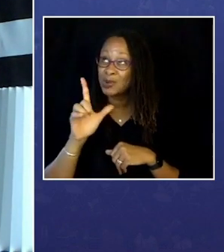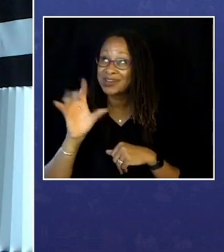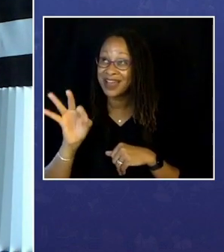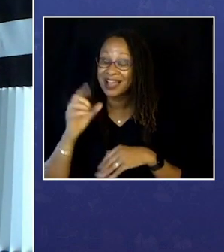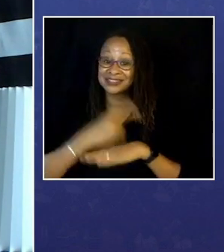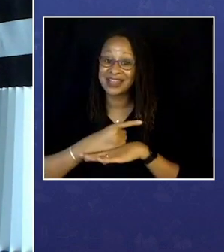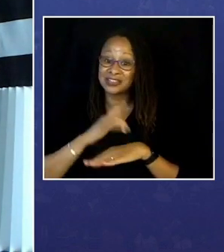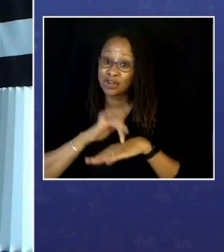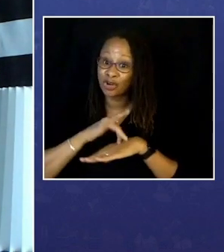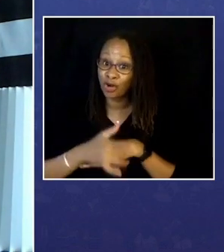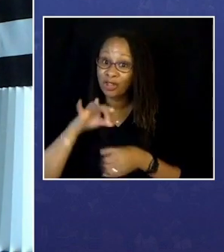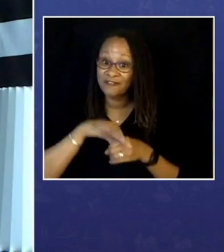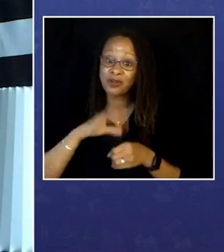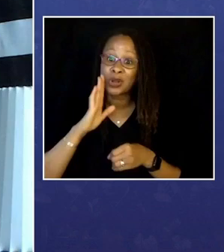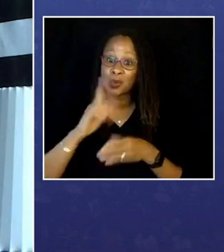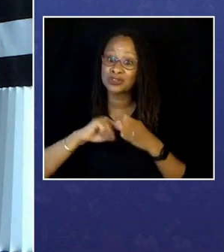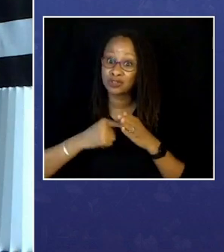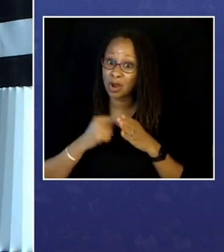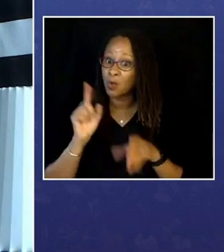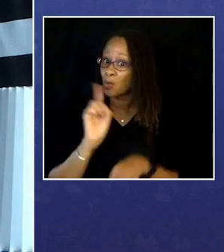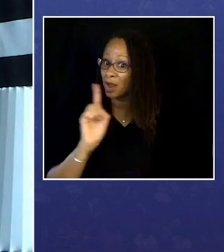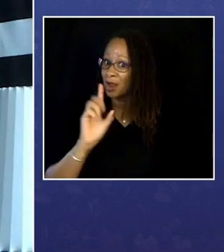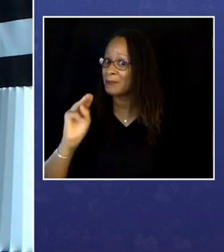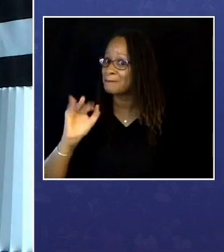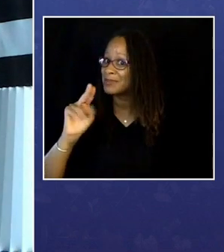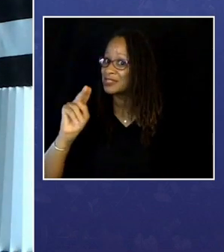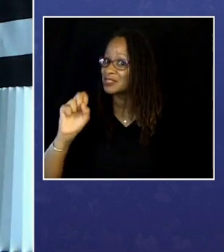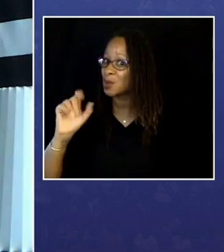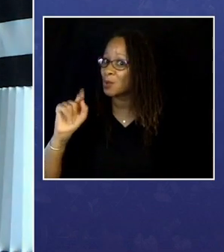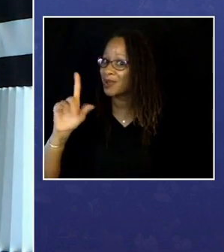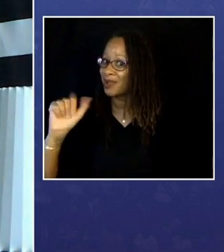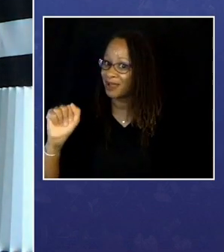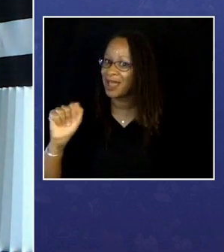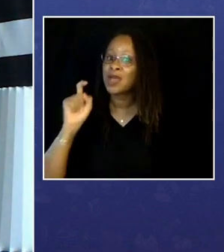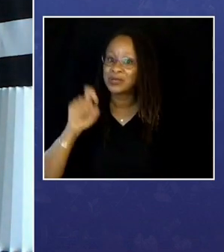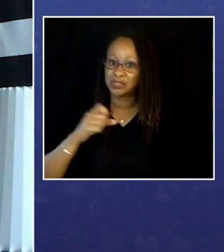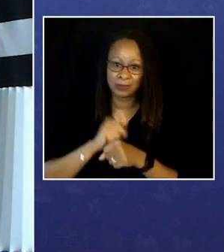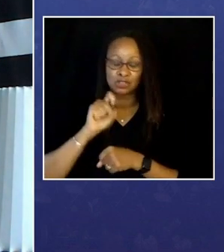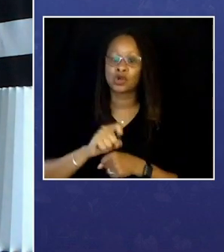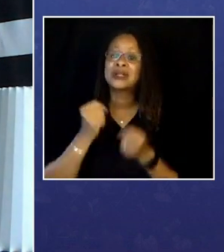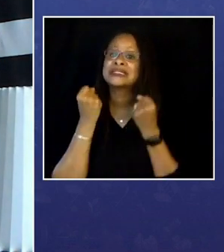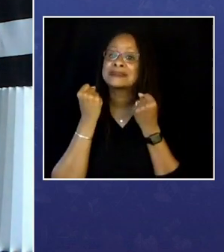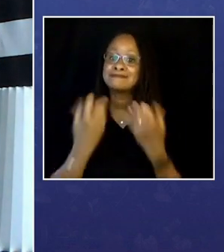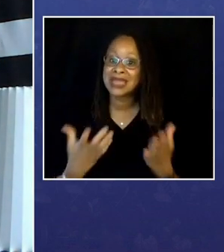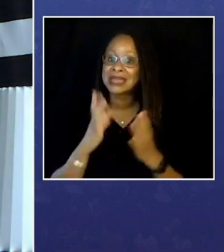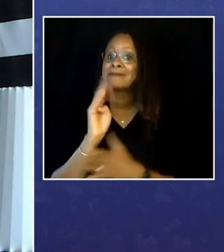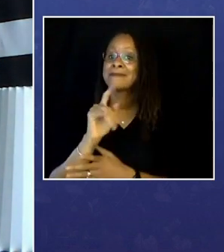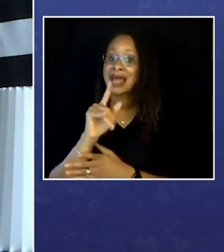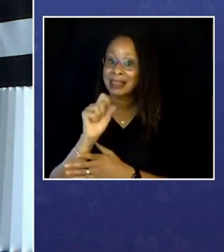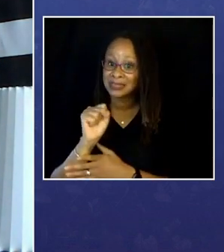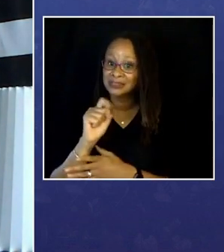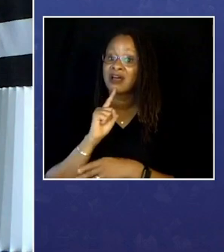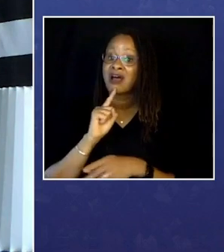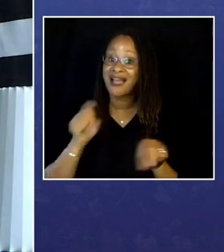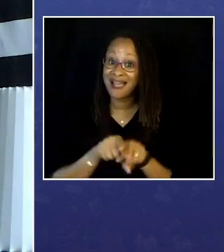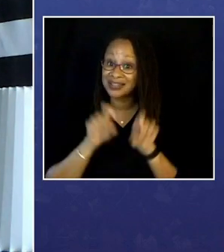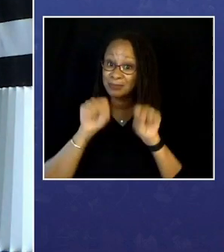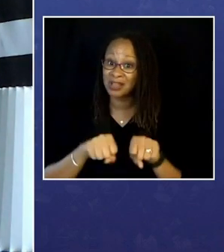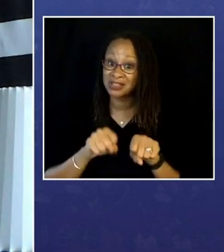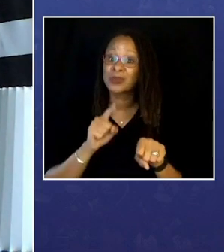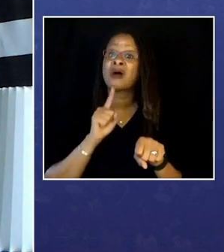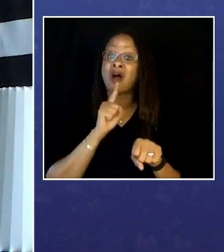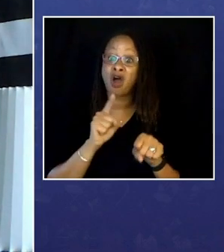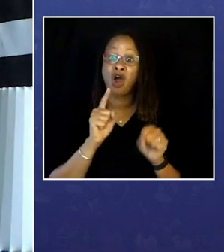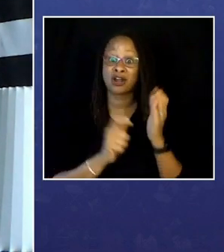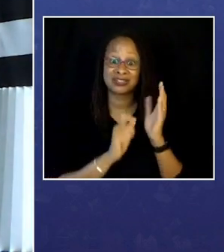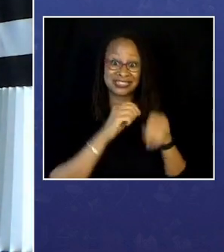29 days, early voting begins in Minnesota. So we need to make sure as many ballots as possible are delivered